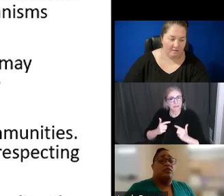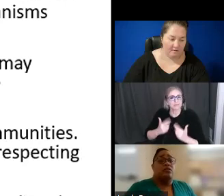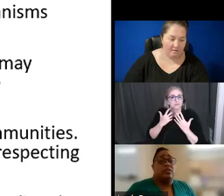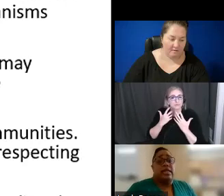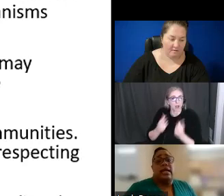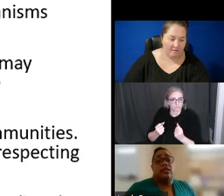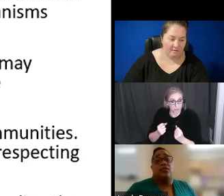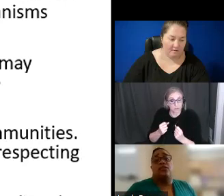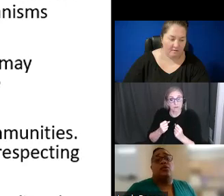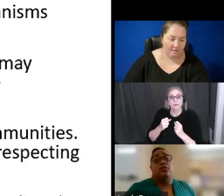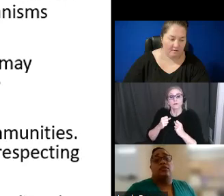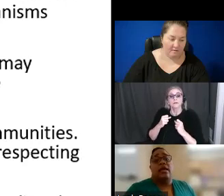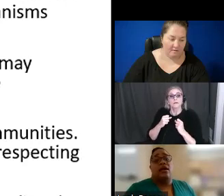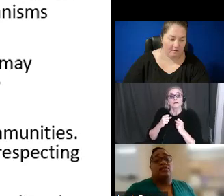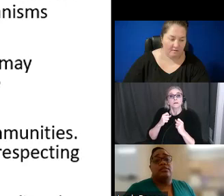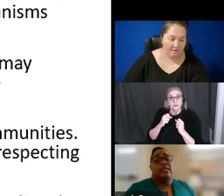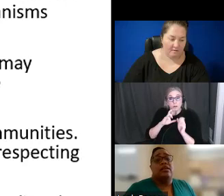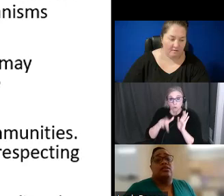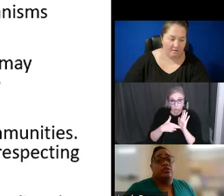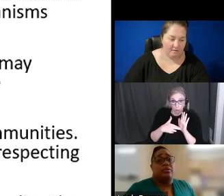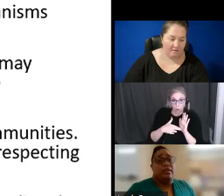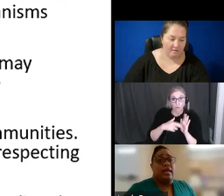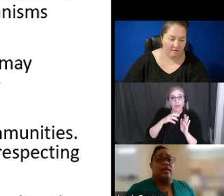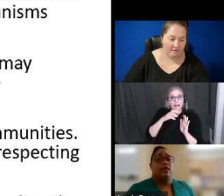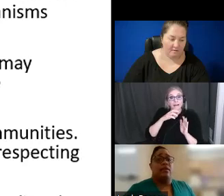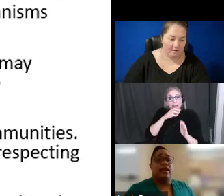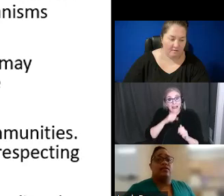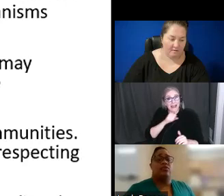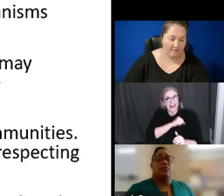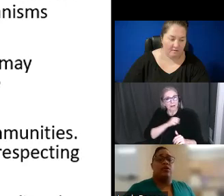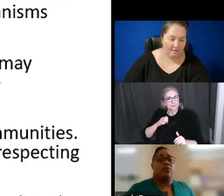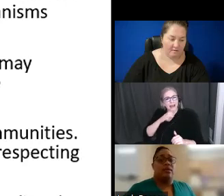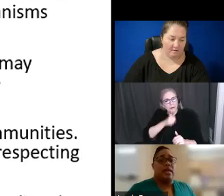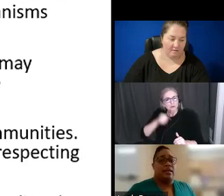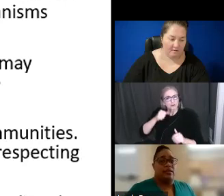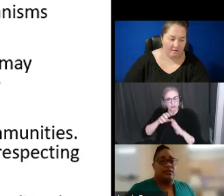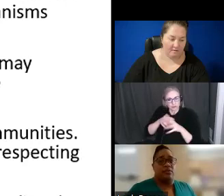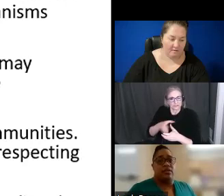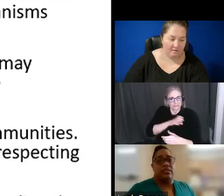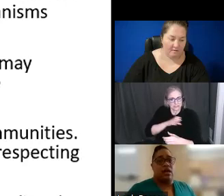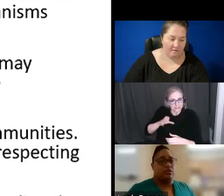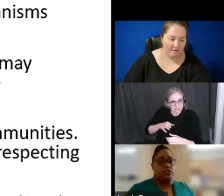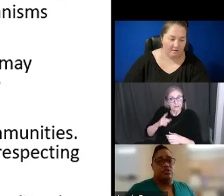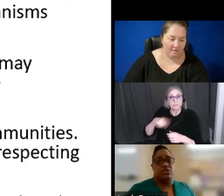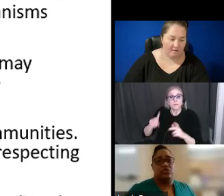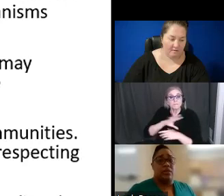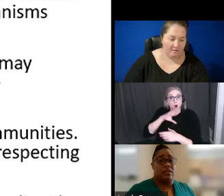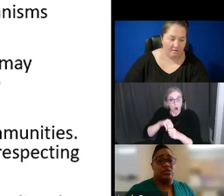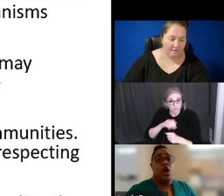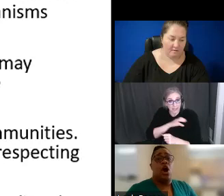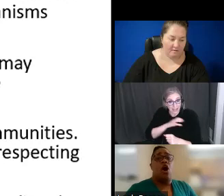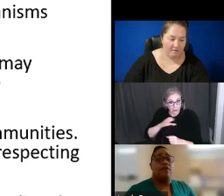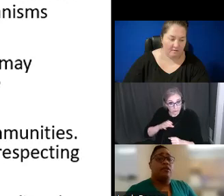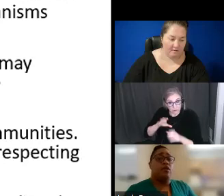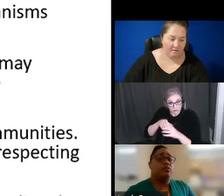It also looks like the role that elders and healers play, right? So we know in a lot of these communities, elders and traditional